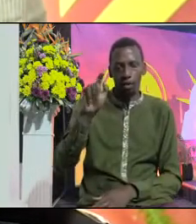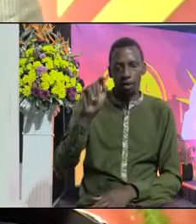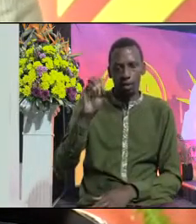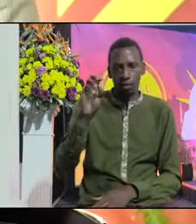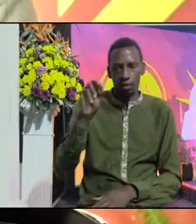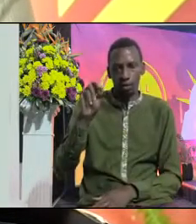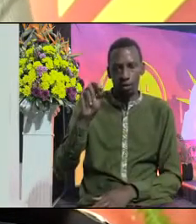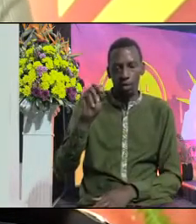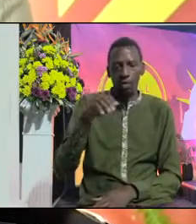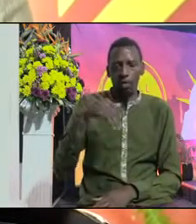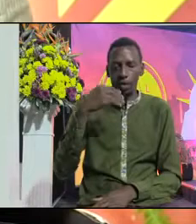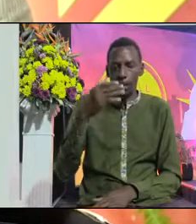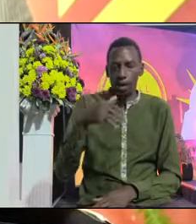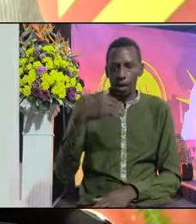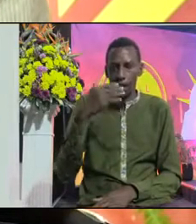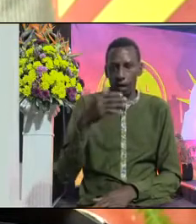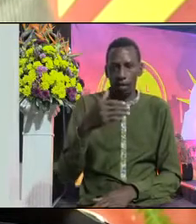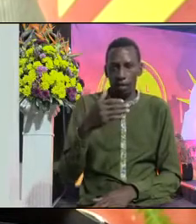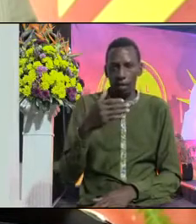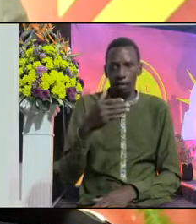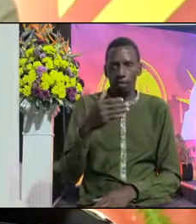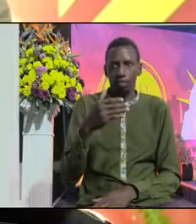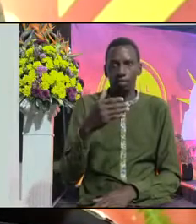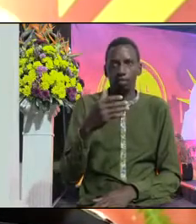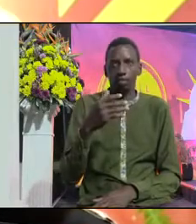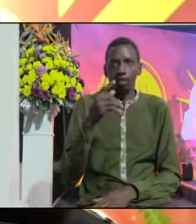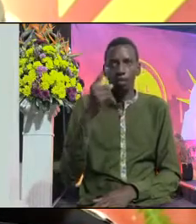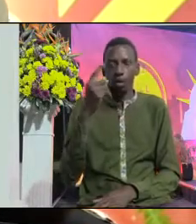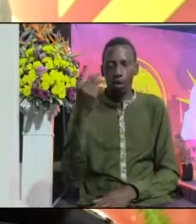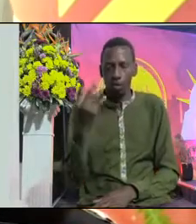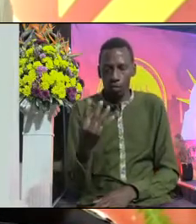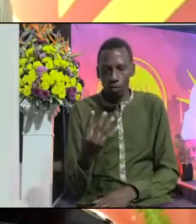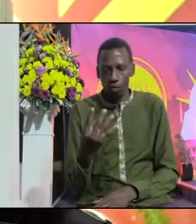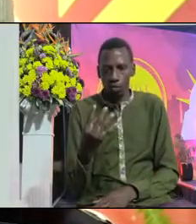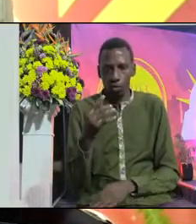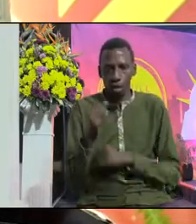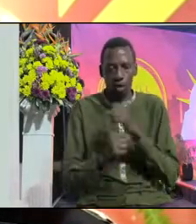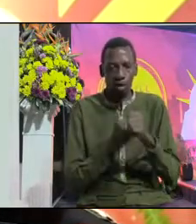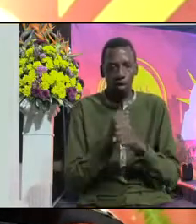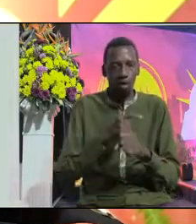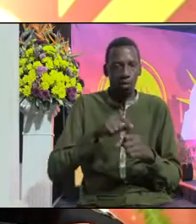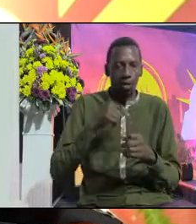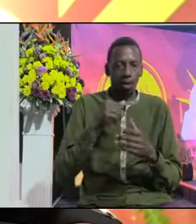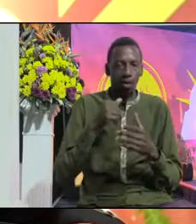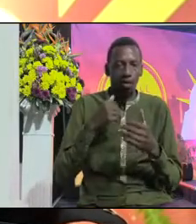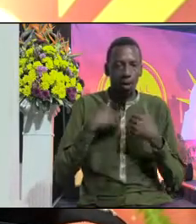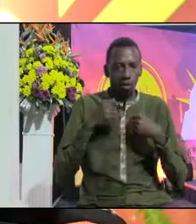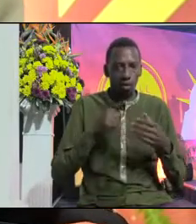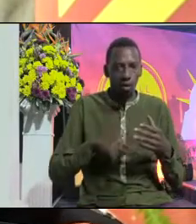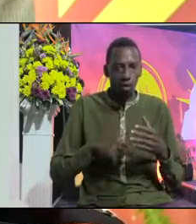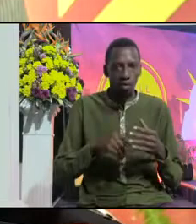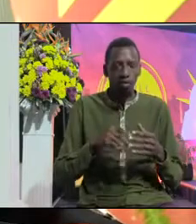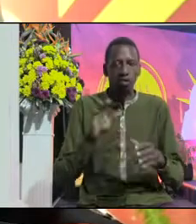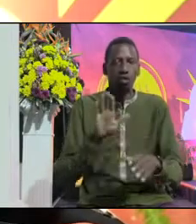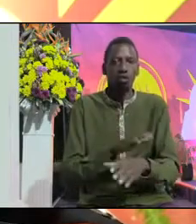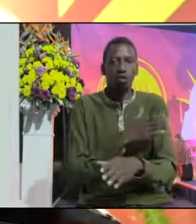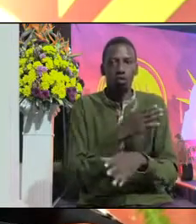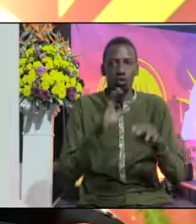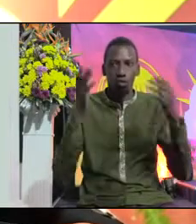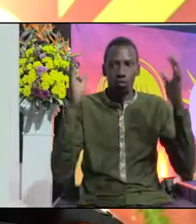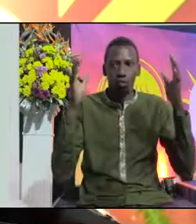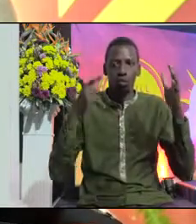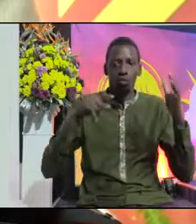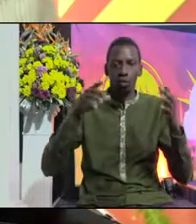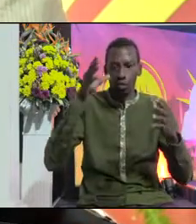every quarter we have what we call Hymn Fest, and we learn new hymns that